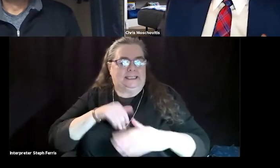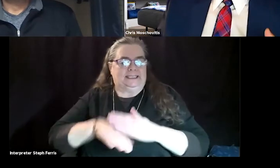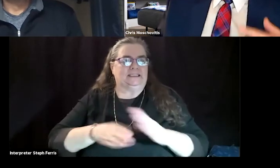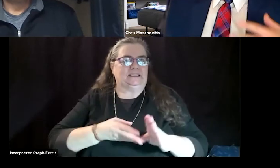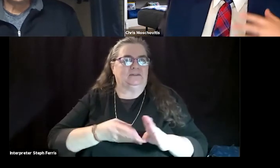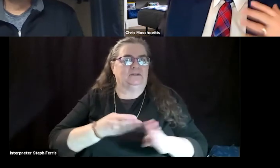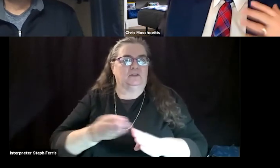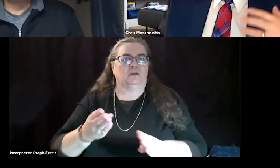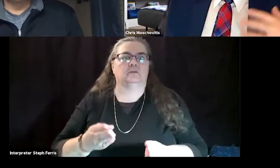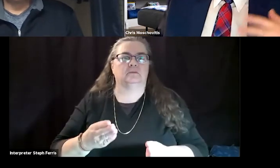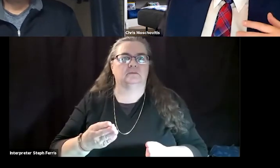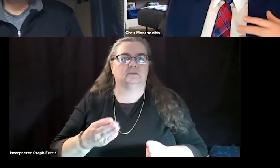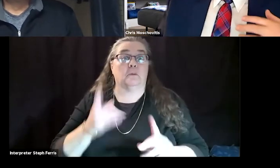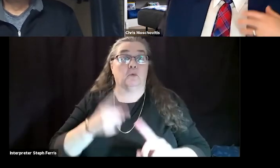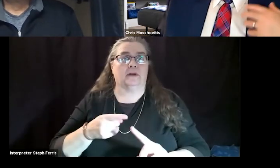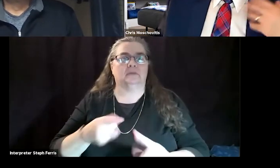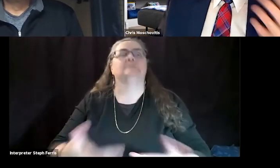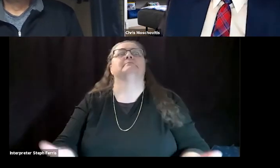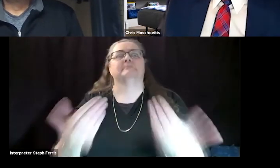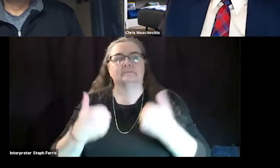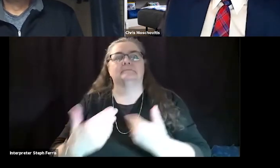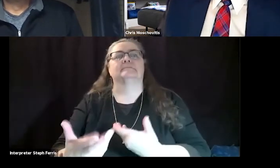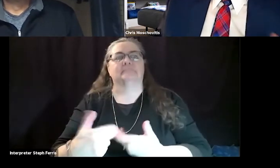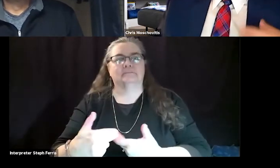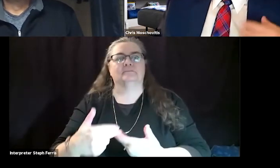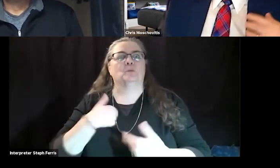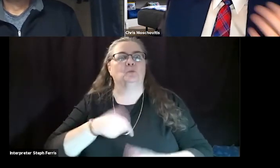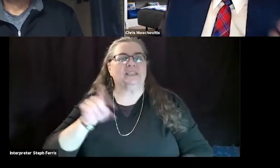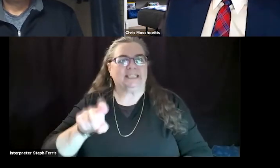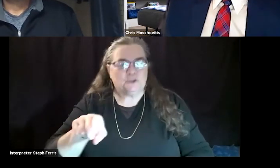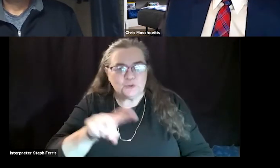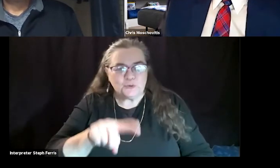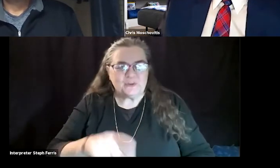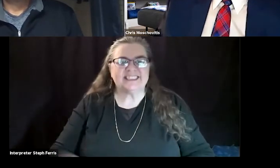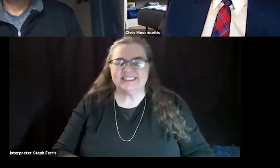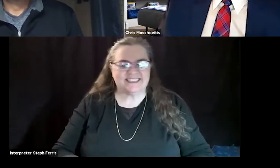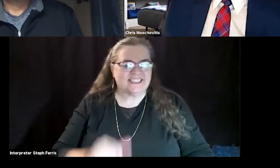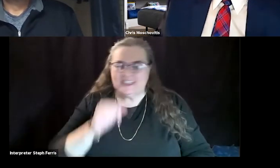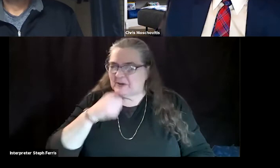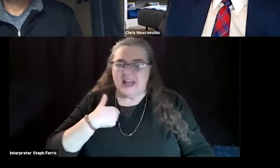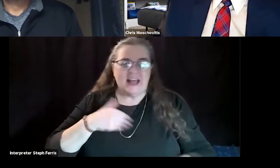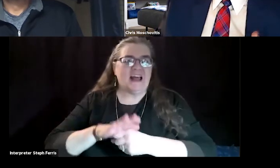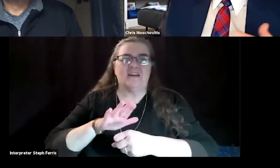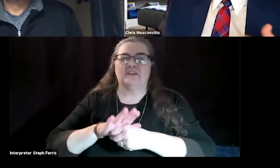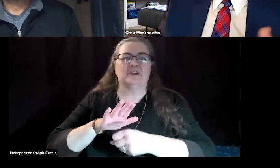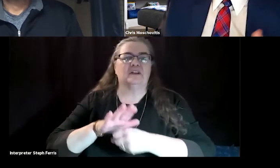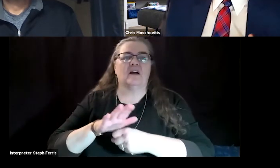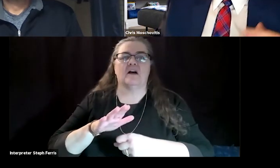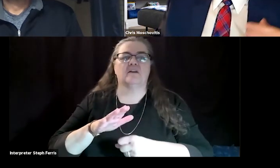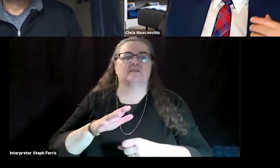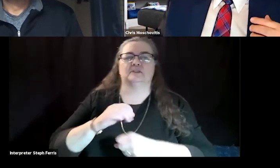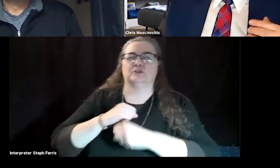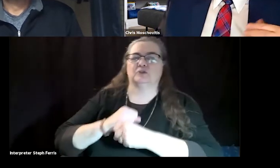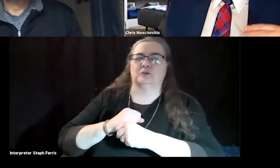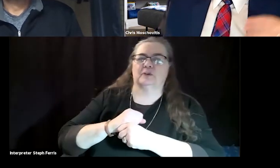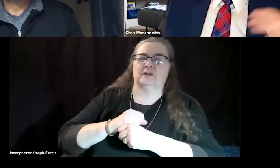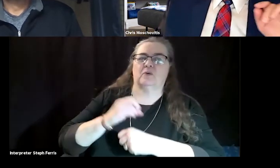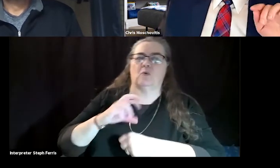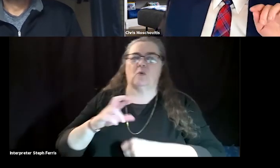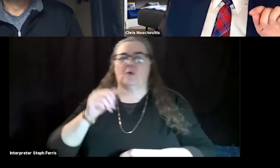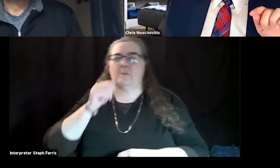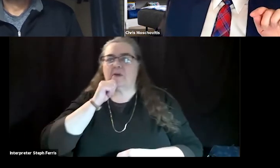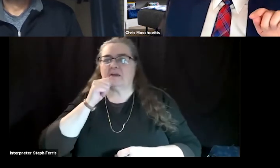you, because we don't have enough cybersecurity professionals, we don't have enough privacy professionals for sure, and